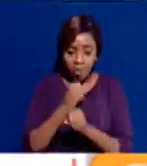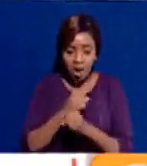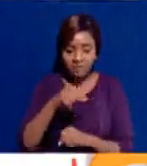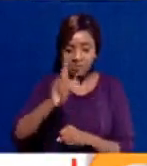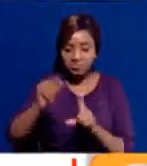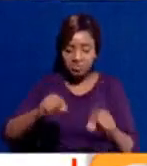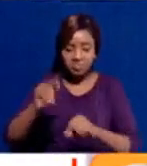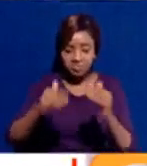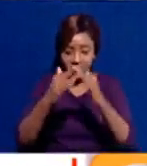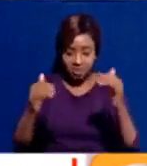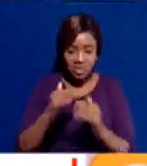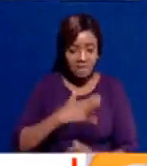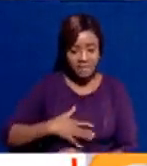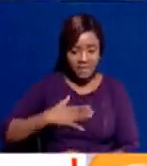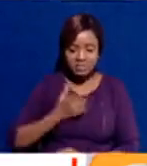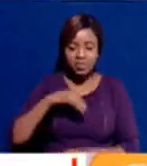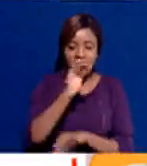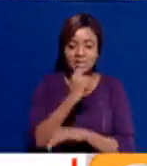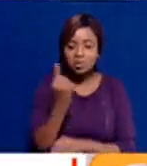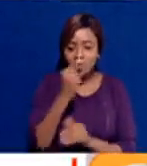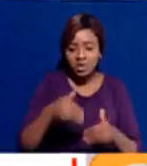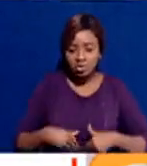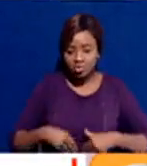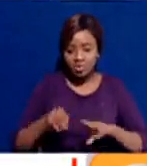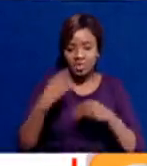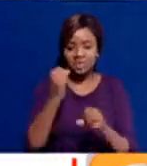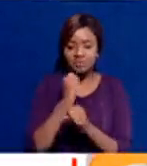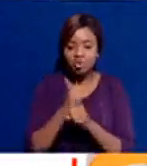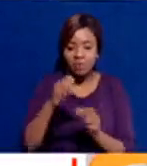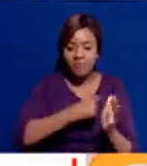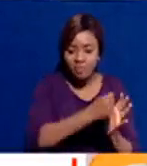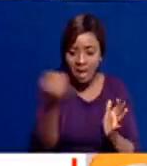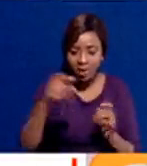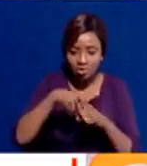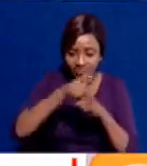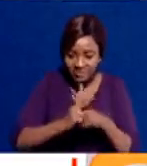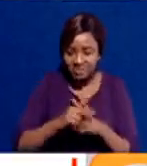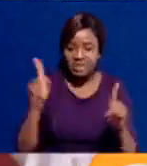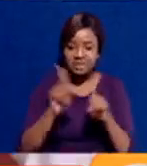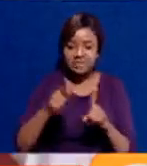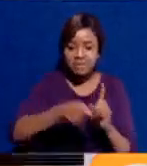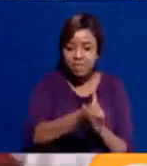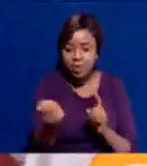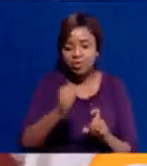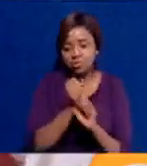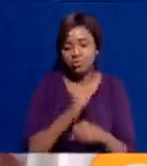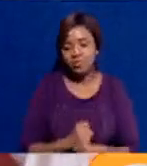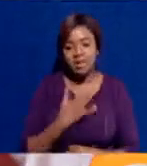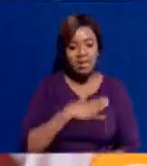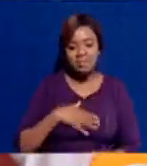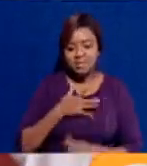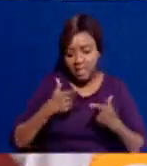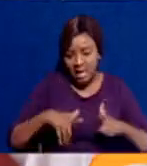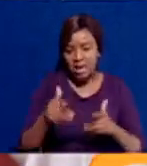zinatengenezwa rais, tunaomba kitu kimoja kwa sababu si ni mahasola. Kama ni dirisha na milango, aki ya Mungu, wache itengenezo na vijana wetu wa